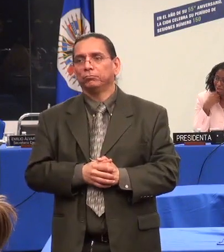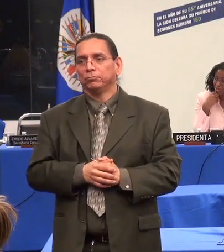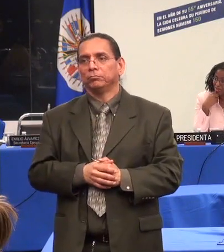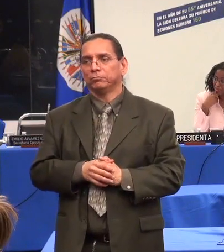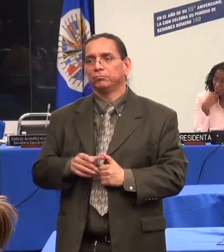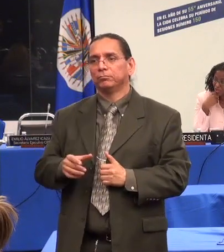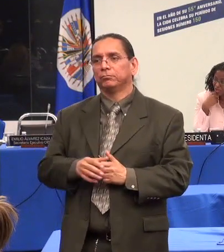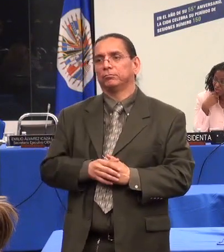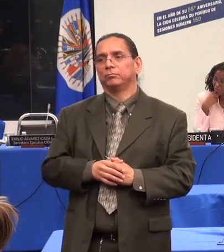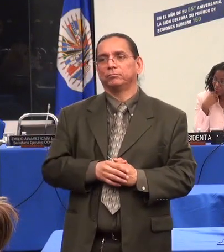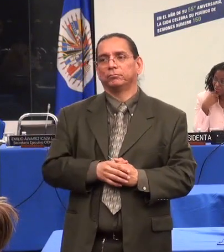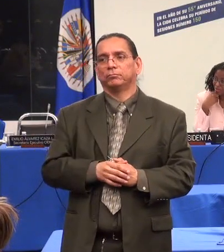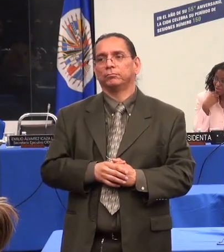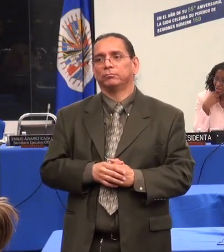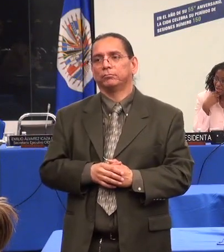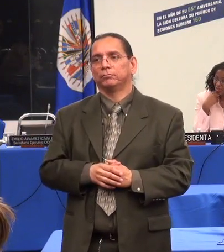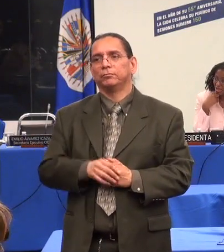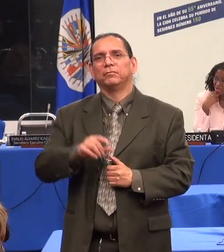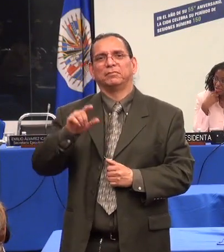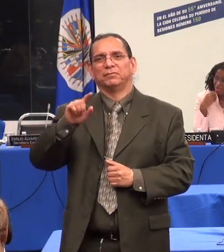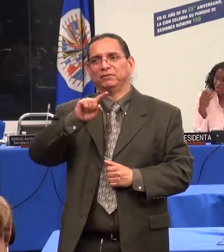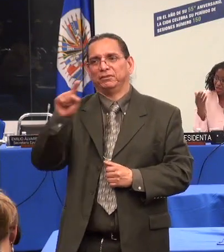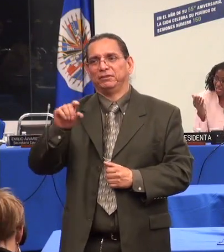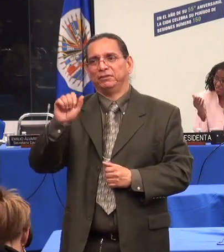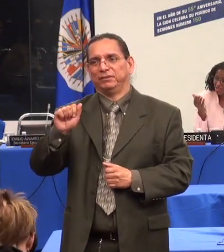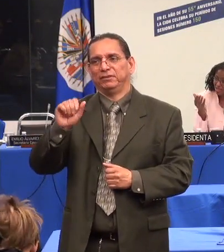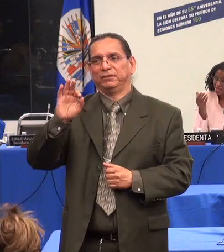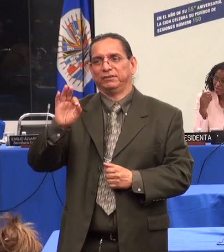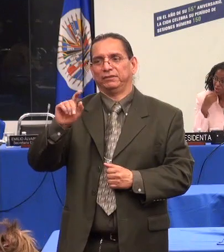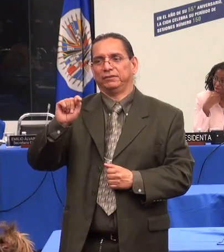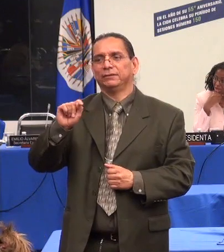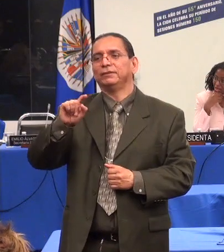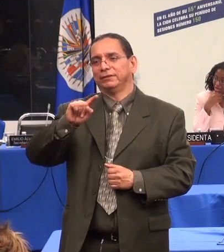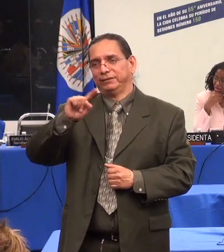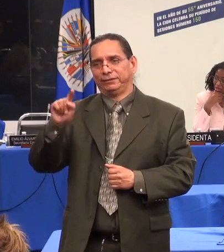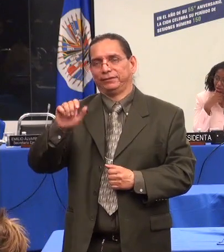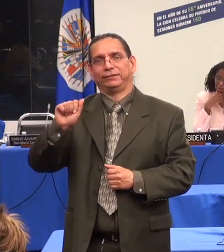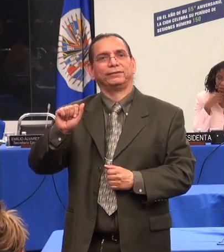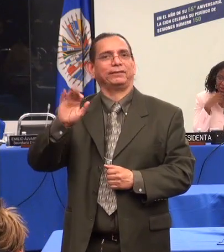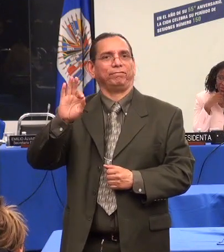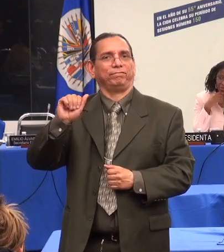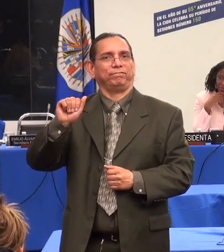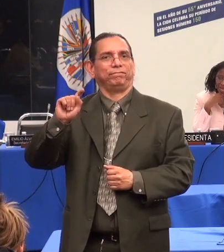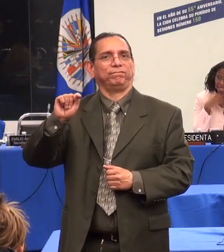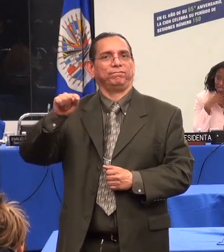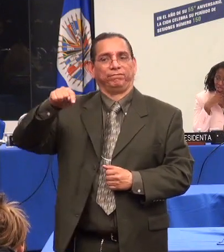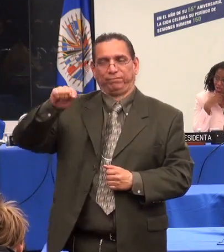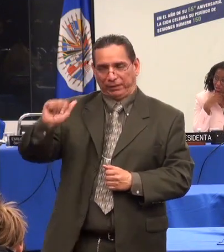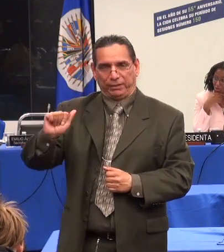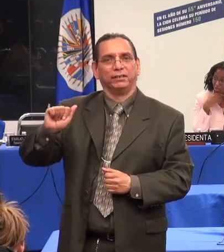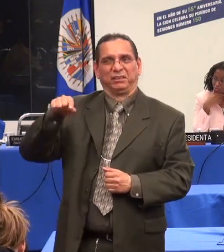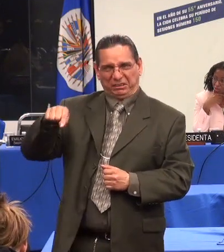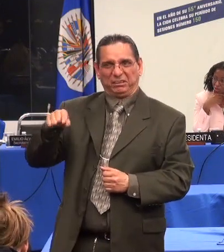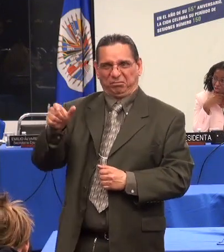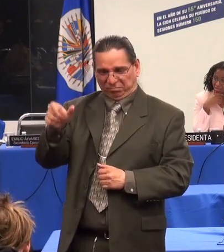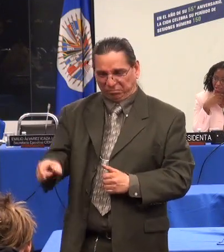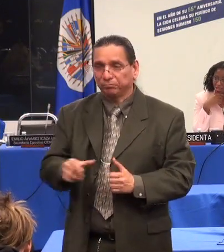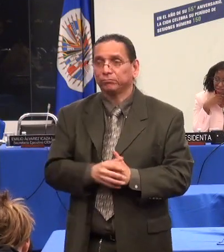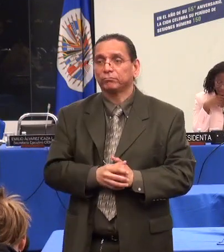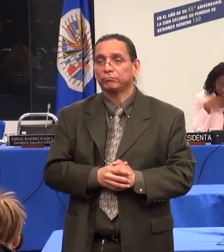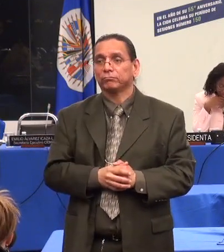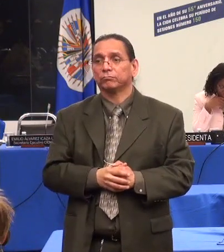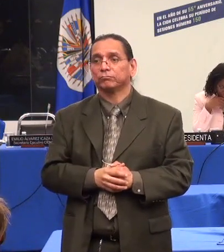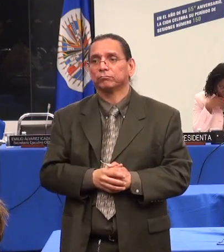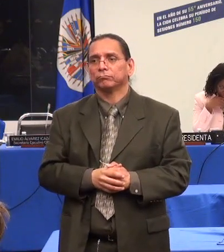times the medical profession as central actors in some of the violations you experience,